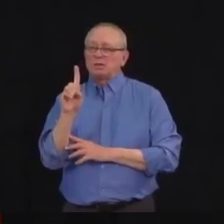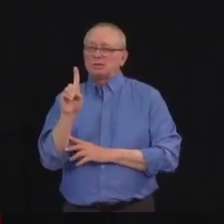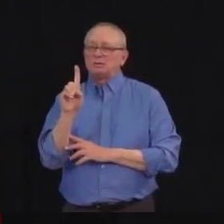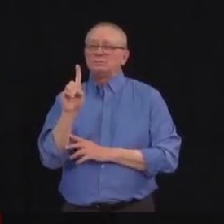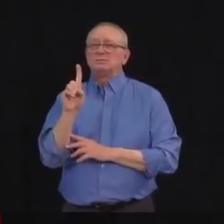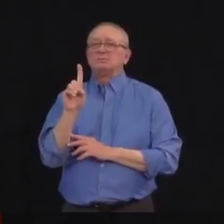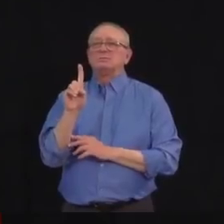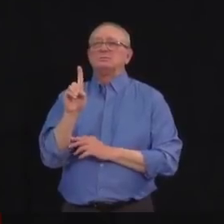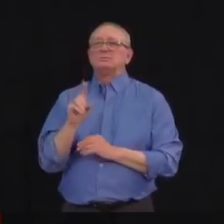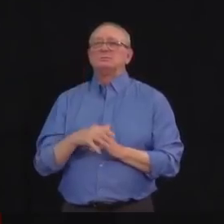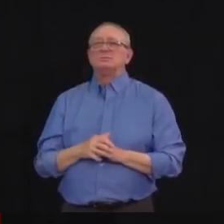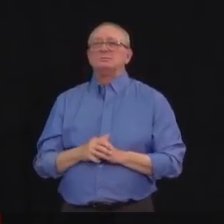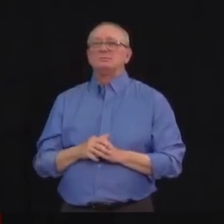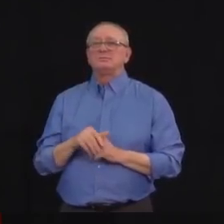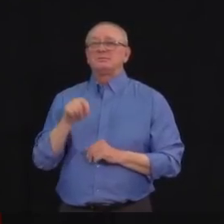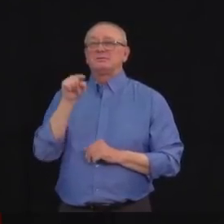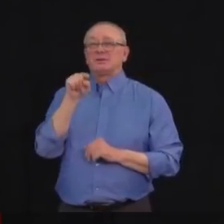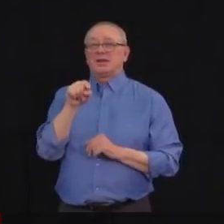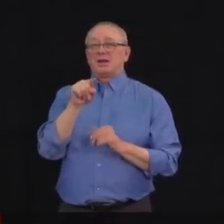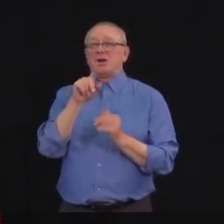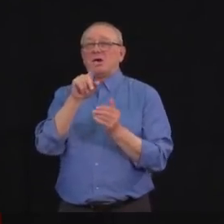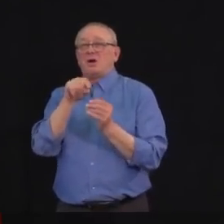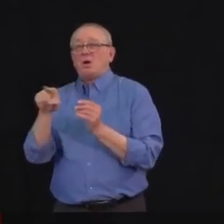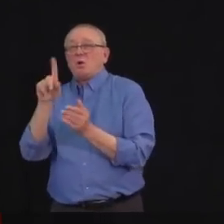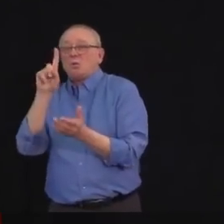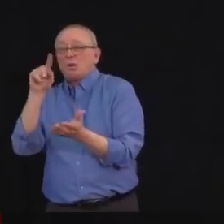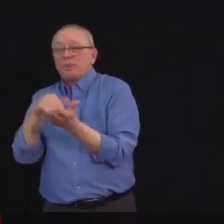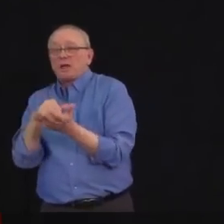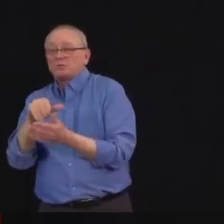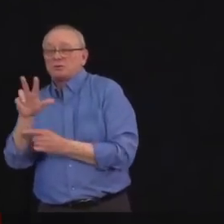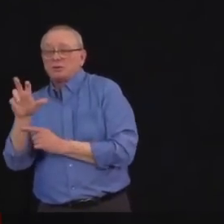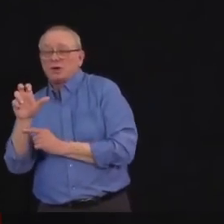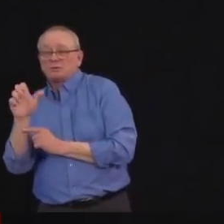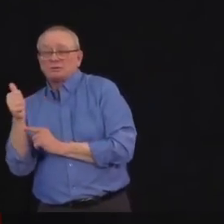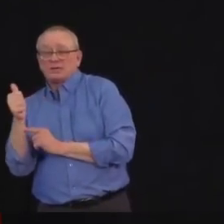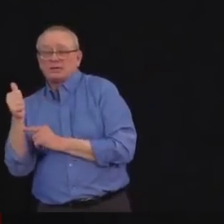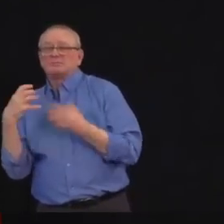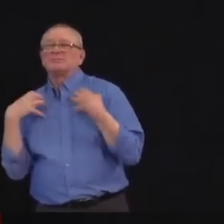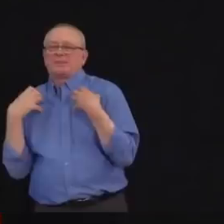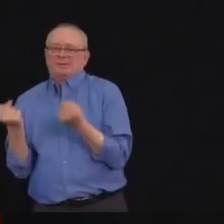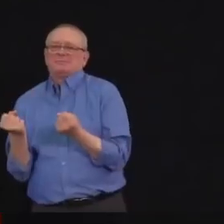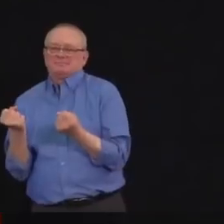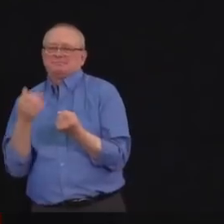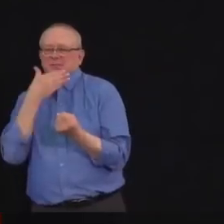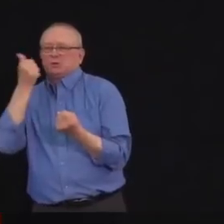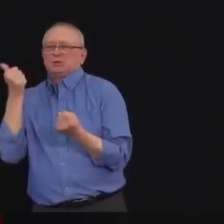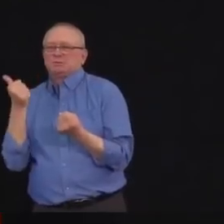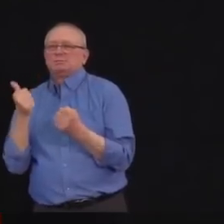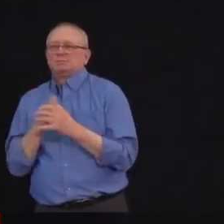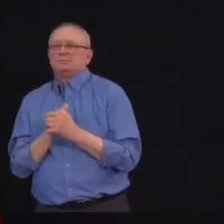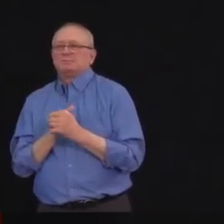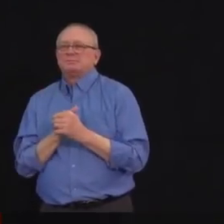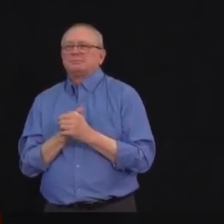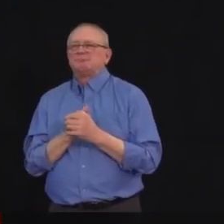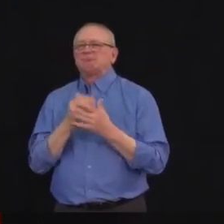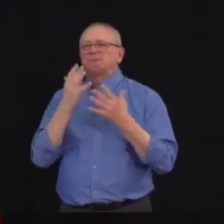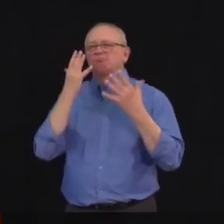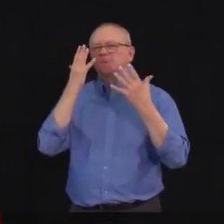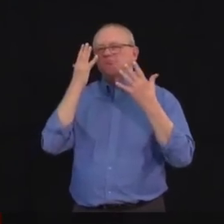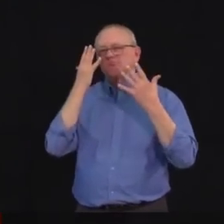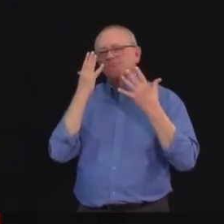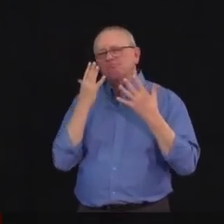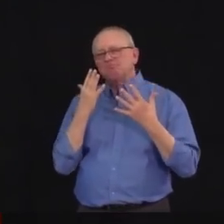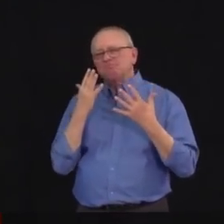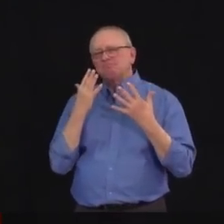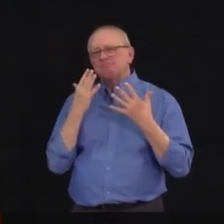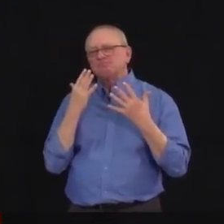these, 1,310 people have recovered. Unfortunately, I must also report 5 additional deaths